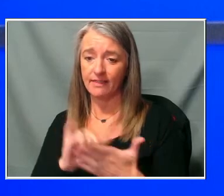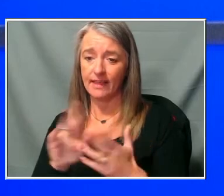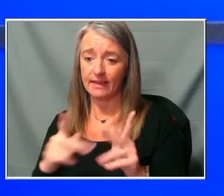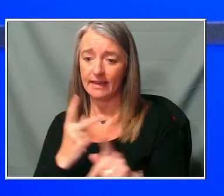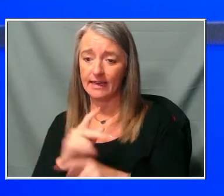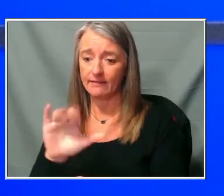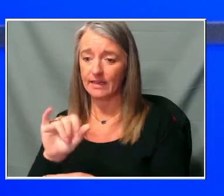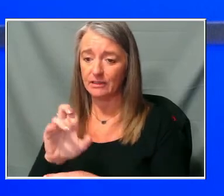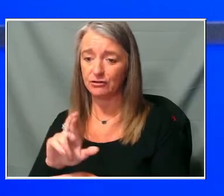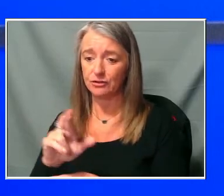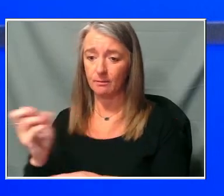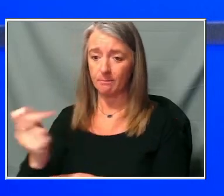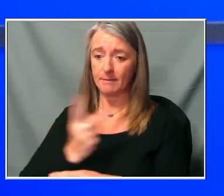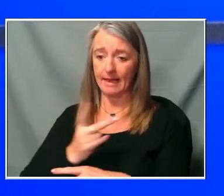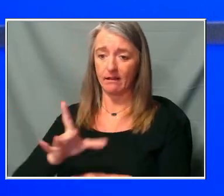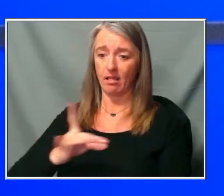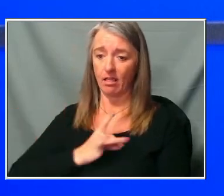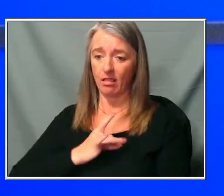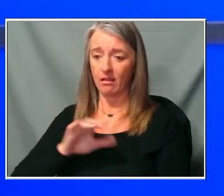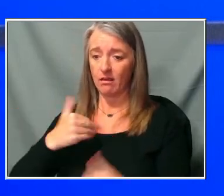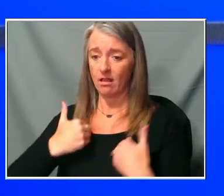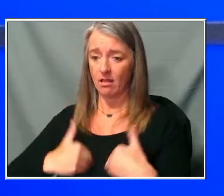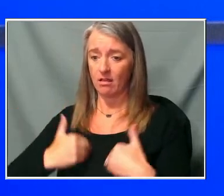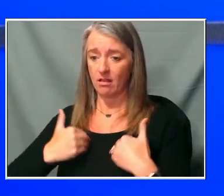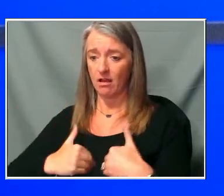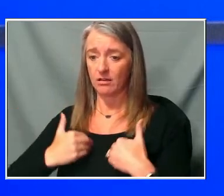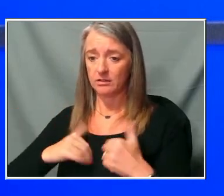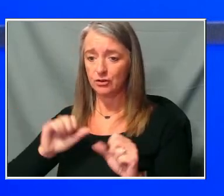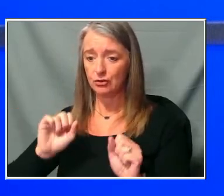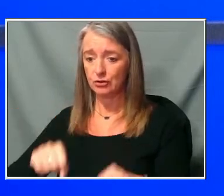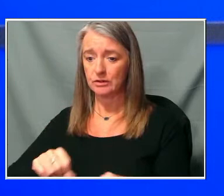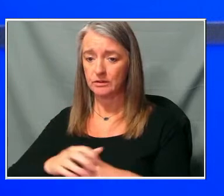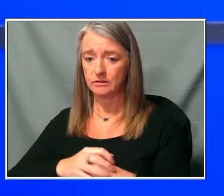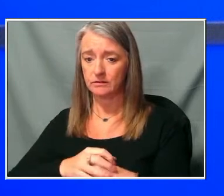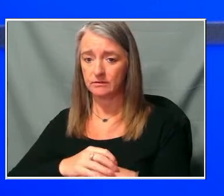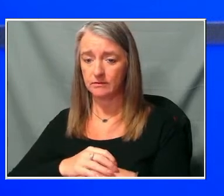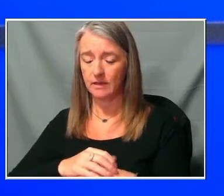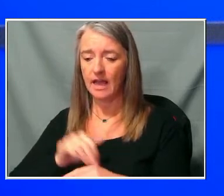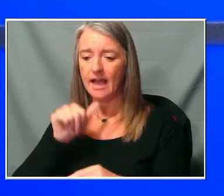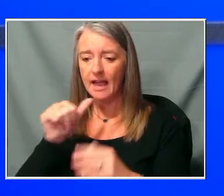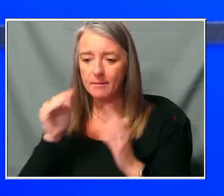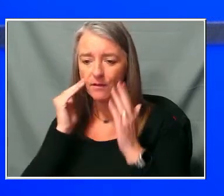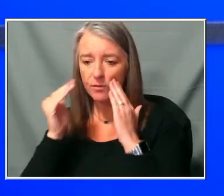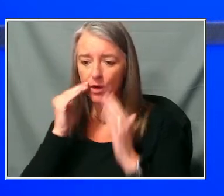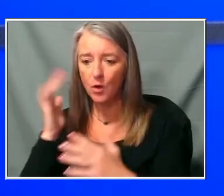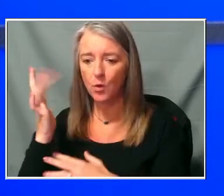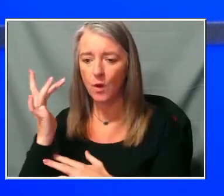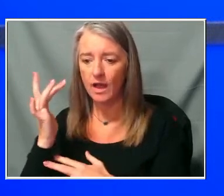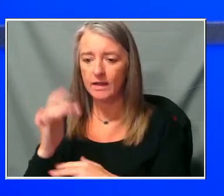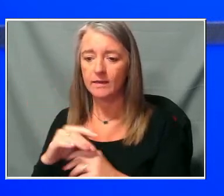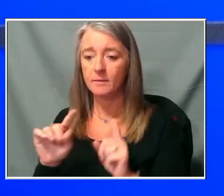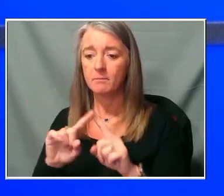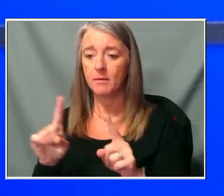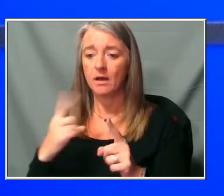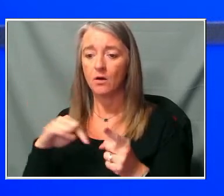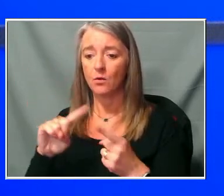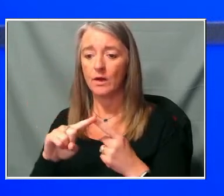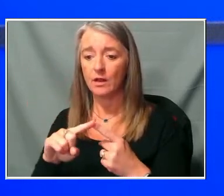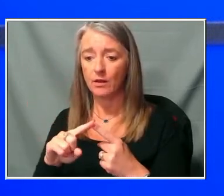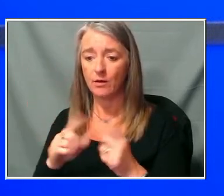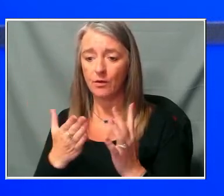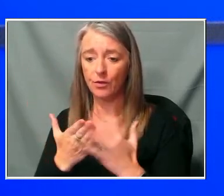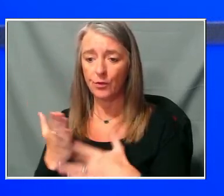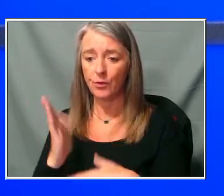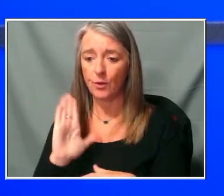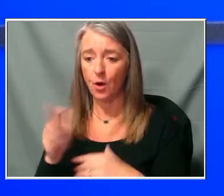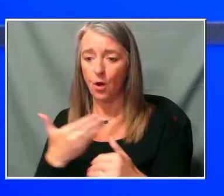the lungs, which is very strange. I'm not too familiar as to why, but when I was going through all my imaging and